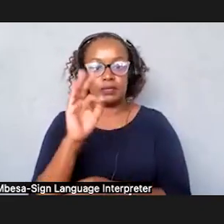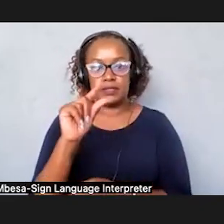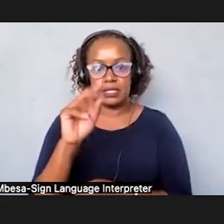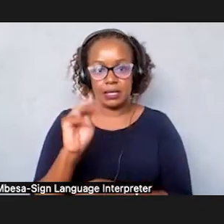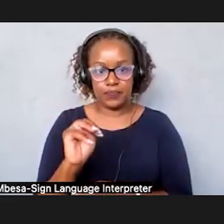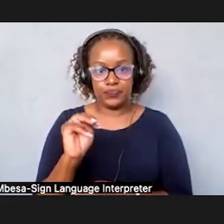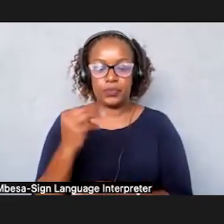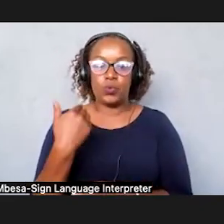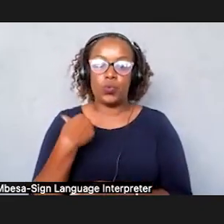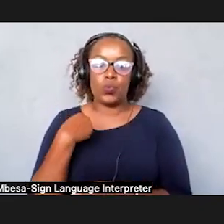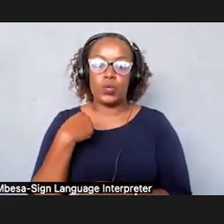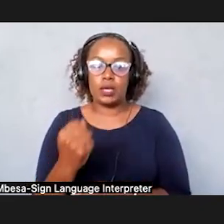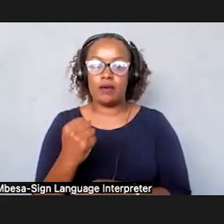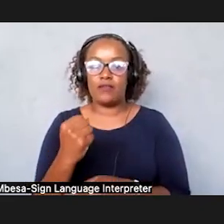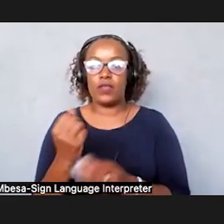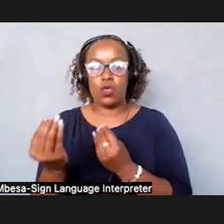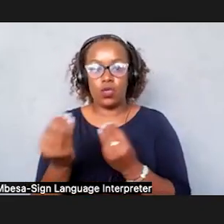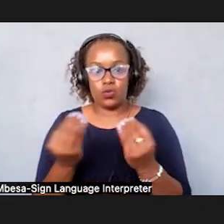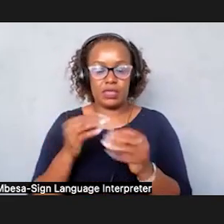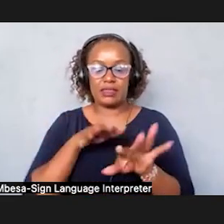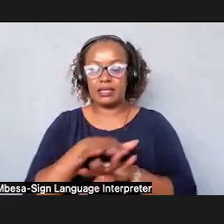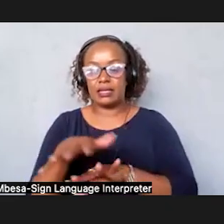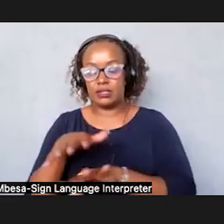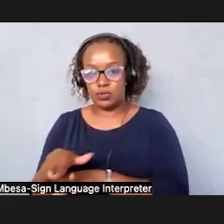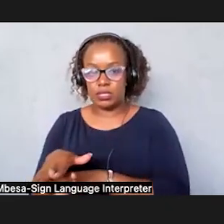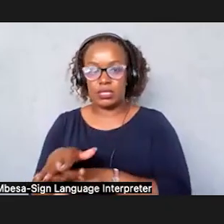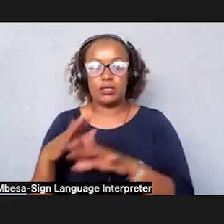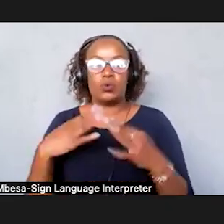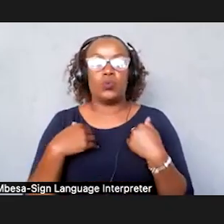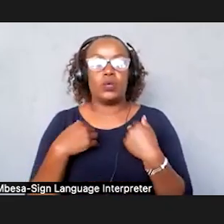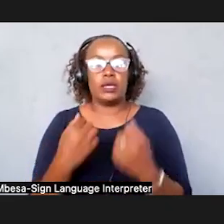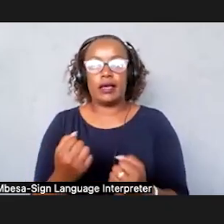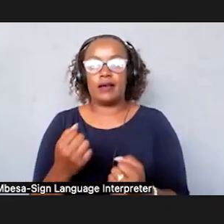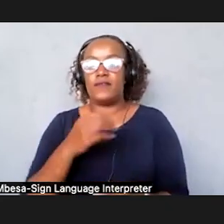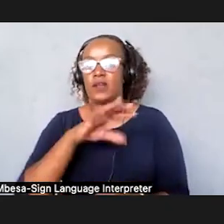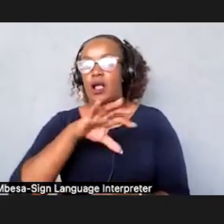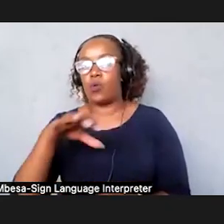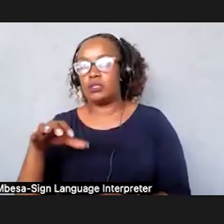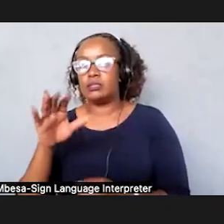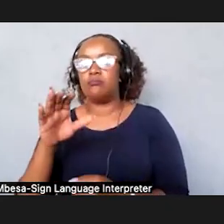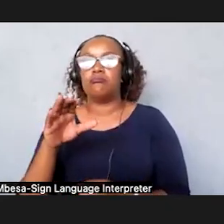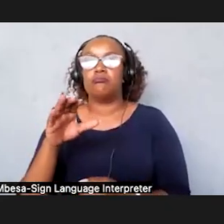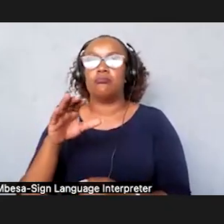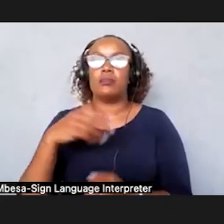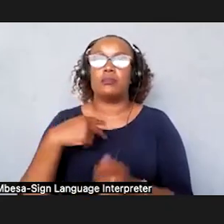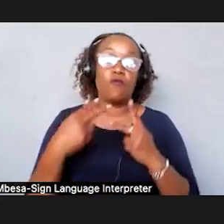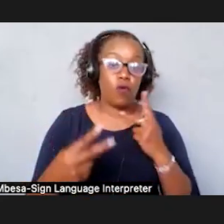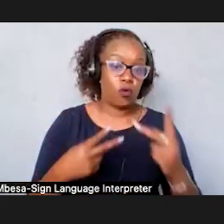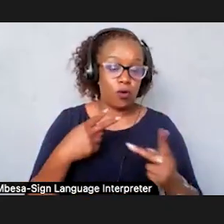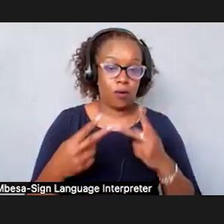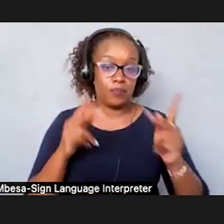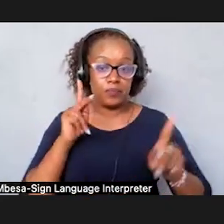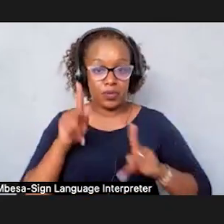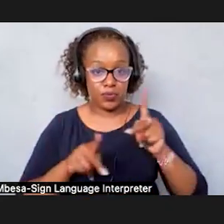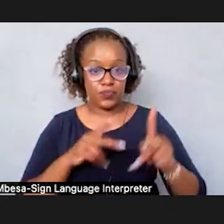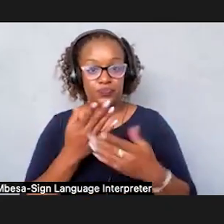at grassroots level, where we have county-based focal persons. So these young leaders who